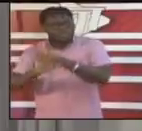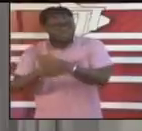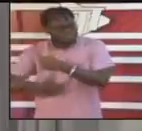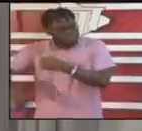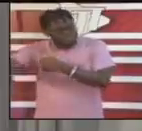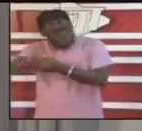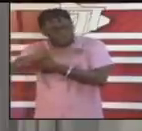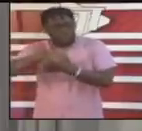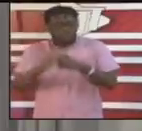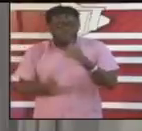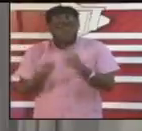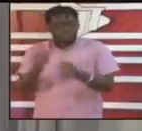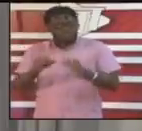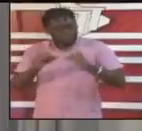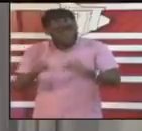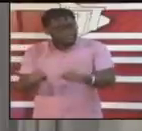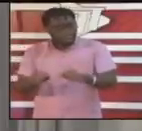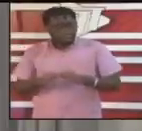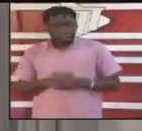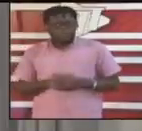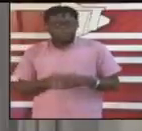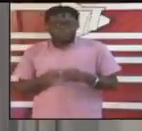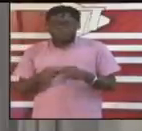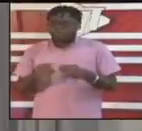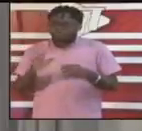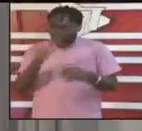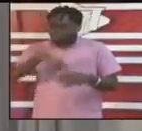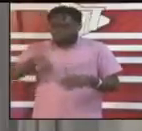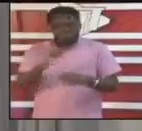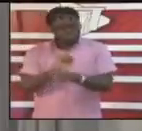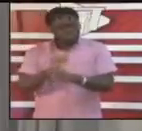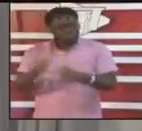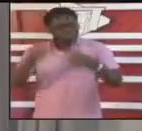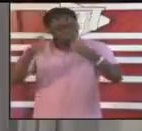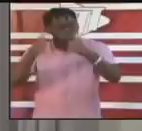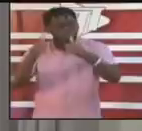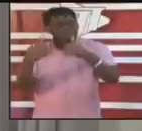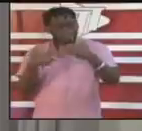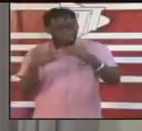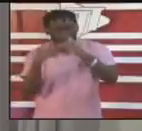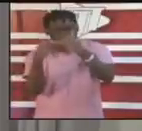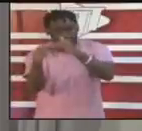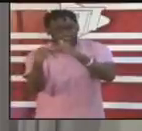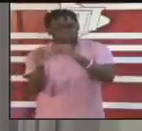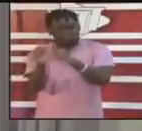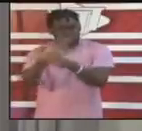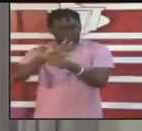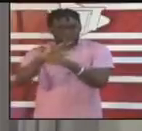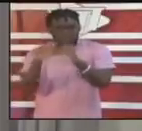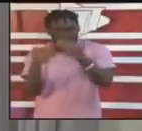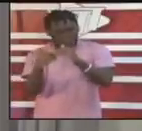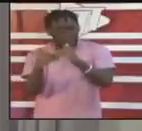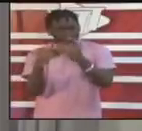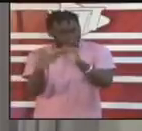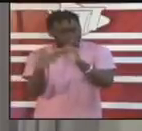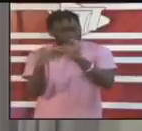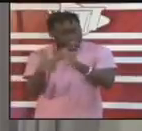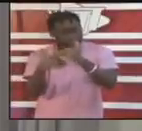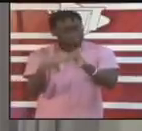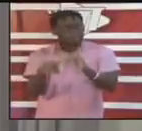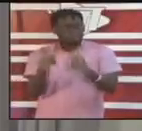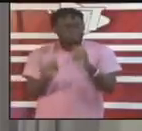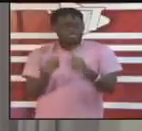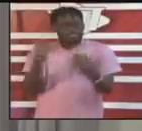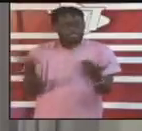could happen. One, the regular health system, which has gone unnoticed, is working fine.